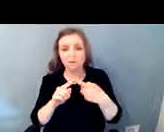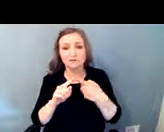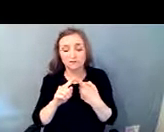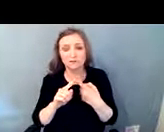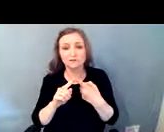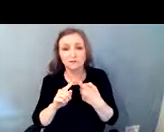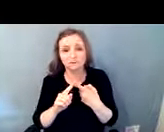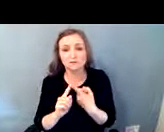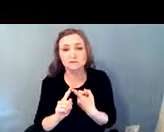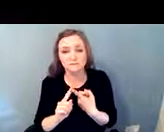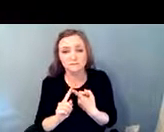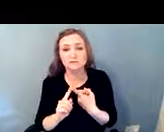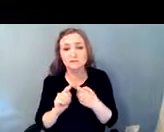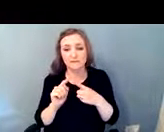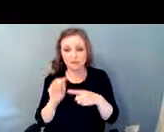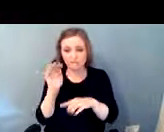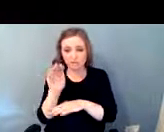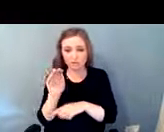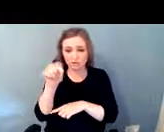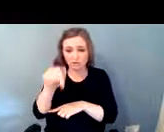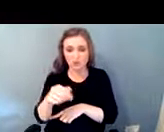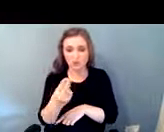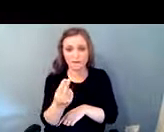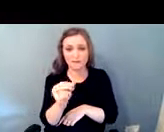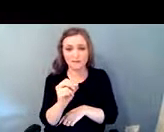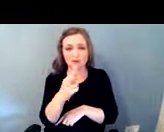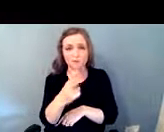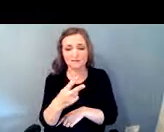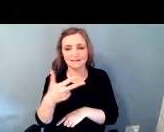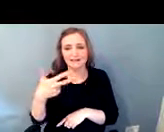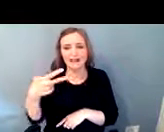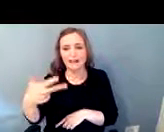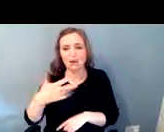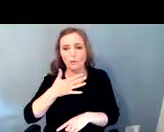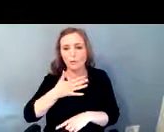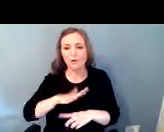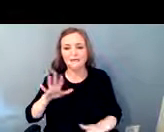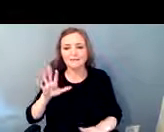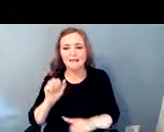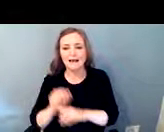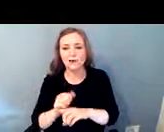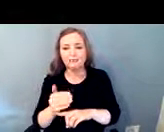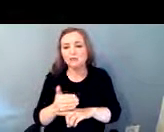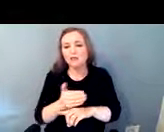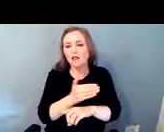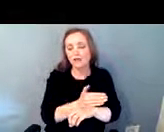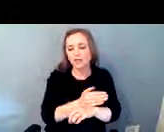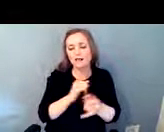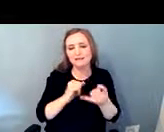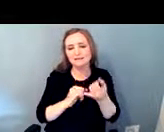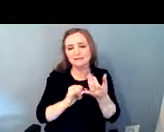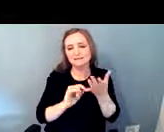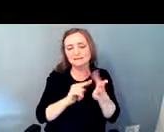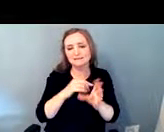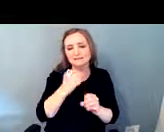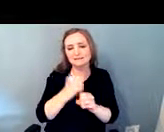cancers diagnosed at stage 1 and 2, so at earlier stages, would rise to